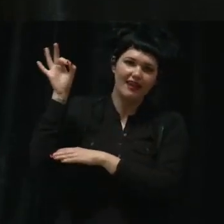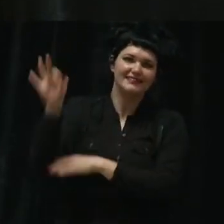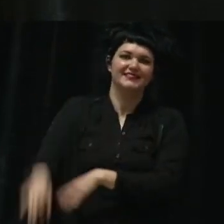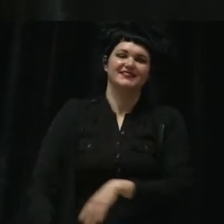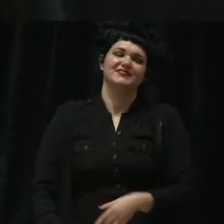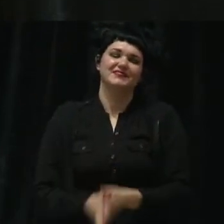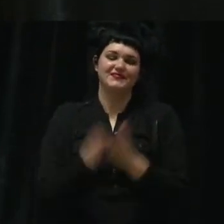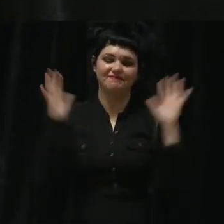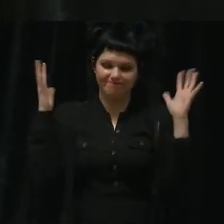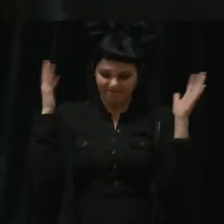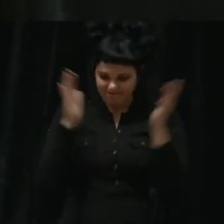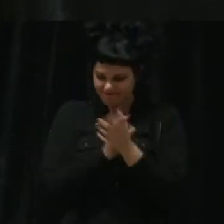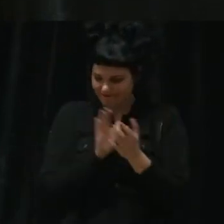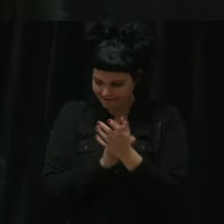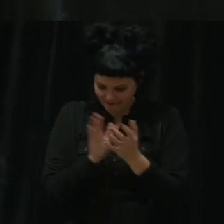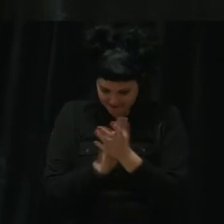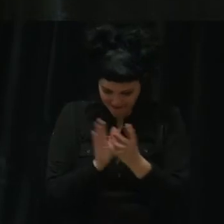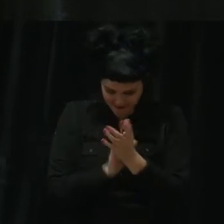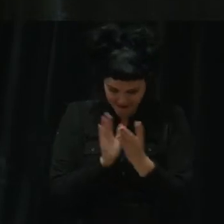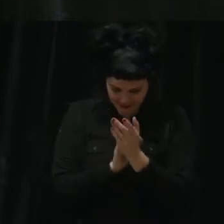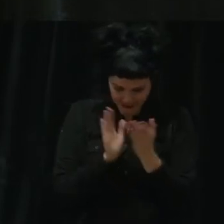time.